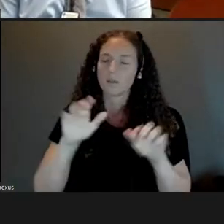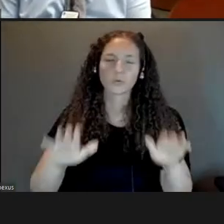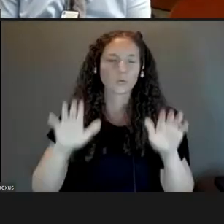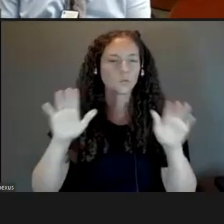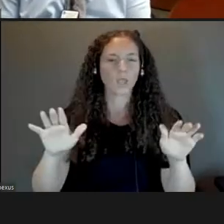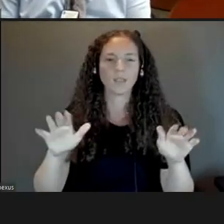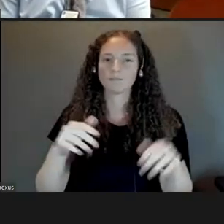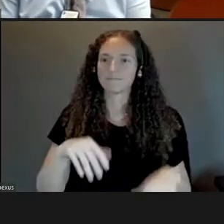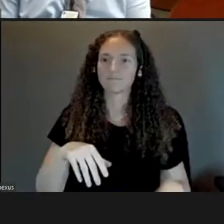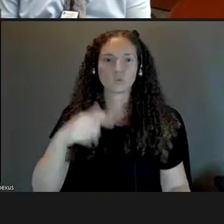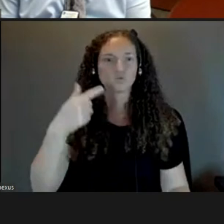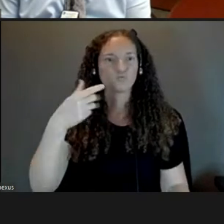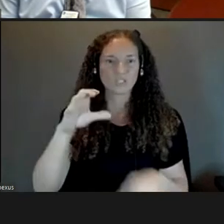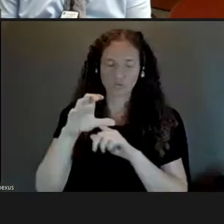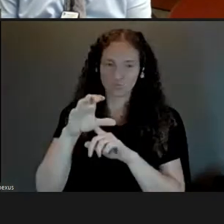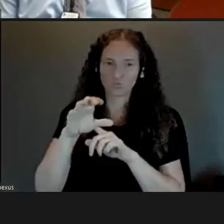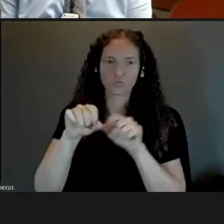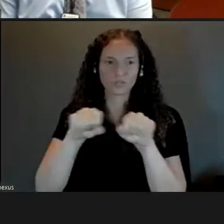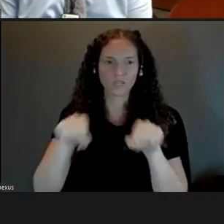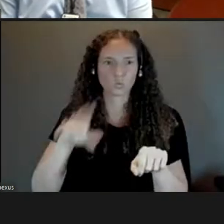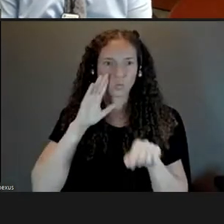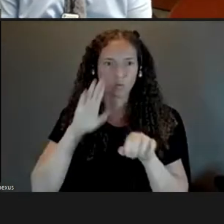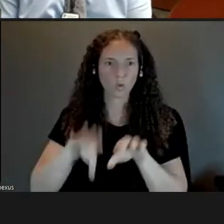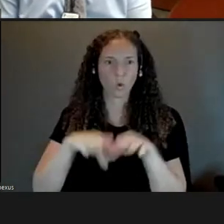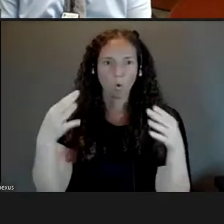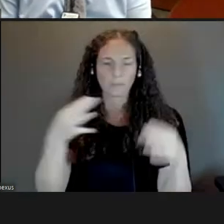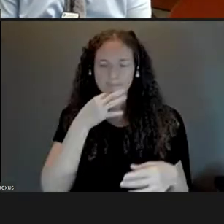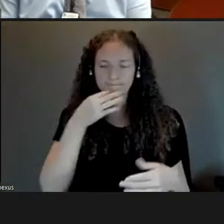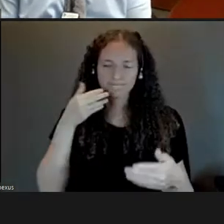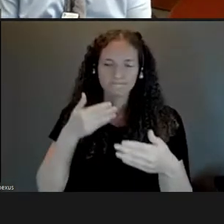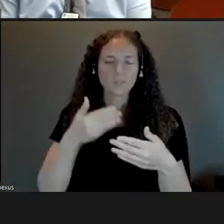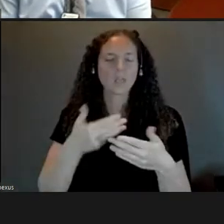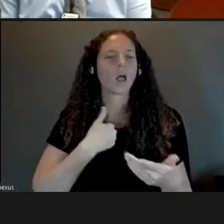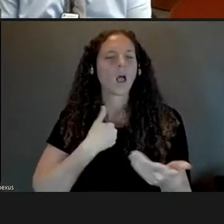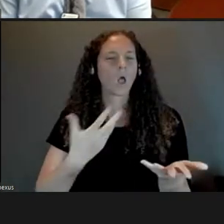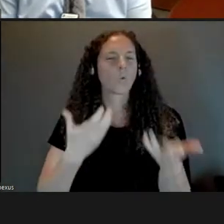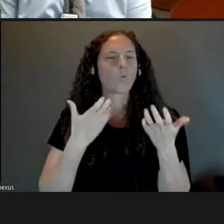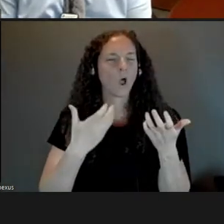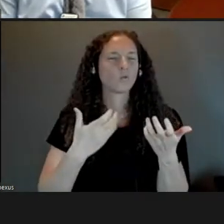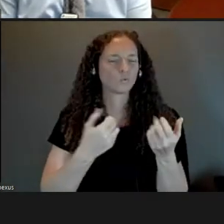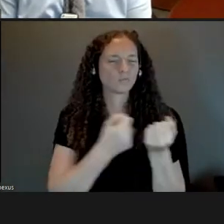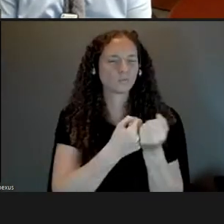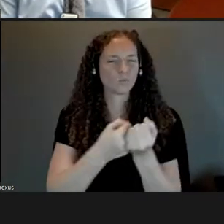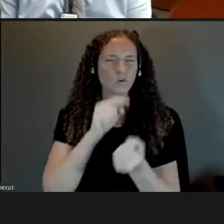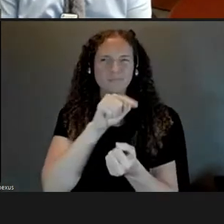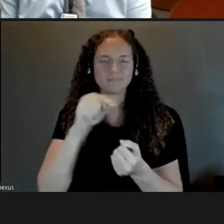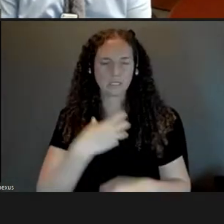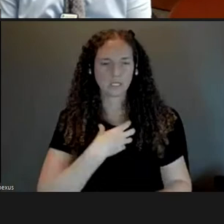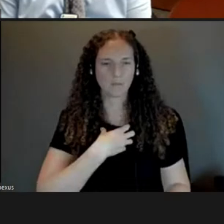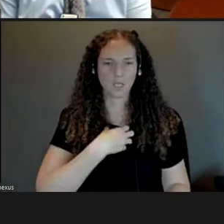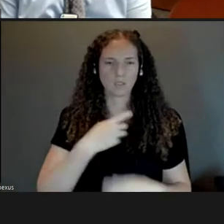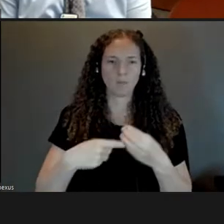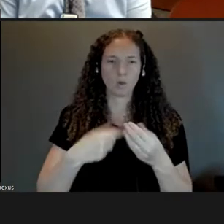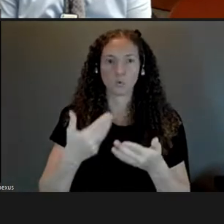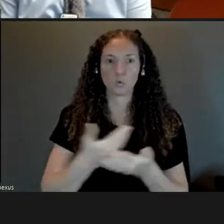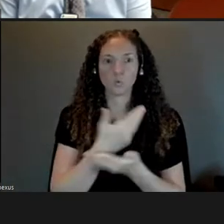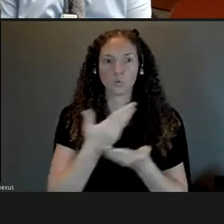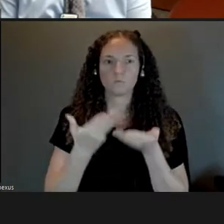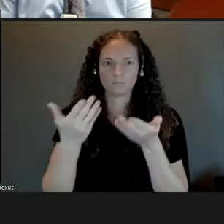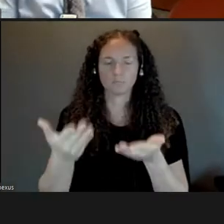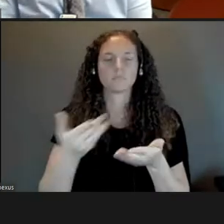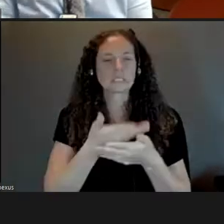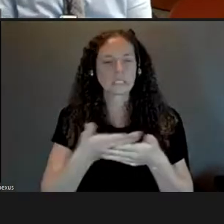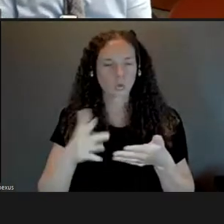Grand Central. And I'd like to echo a lot of the complaints that everyone has been having about the new proposed schedule. I take